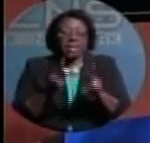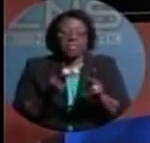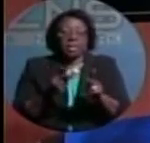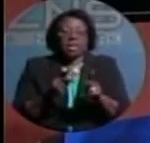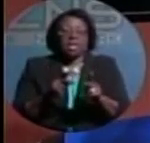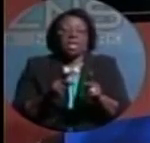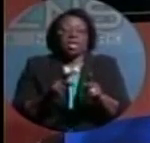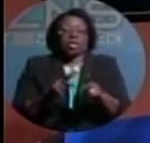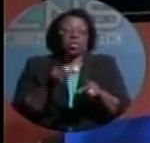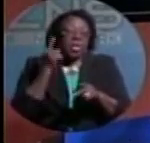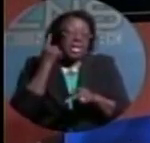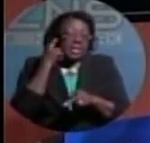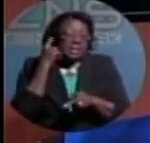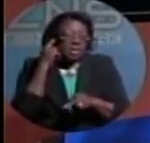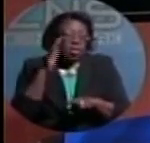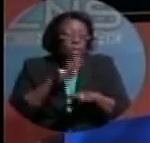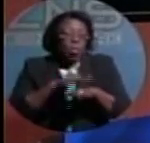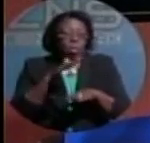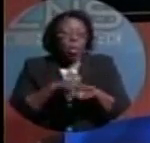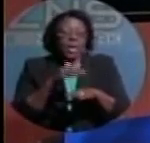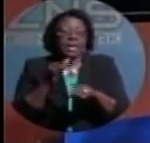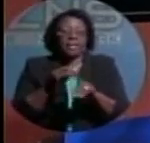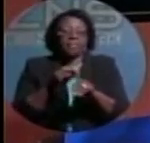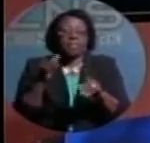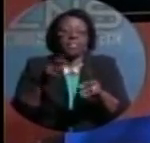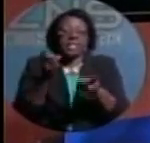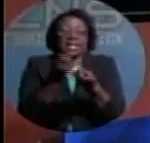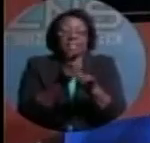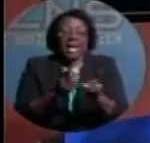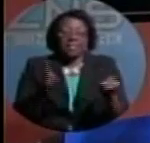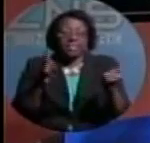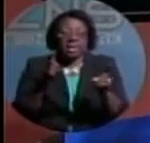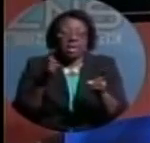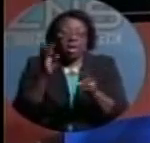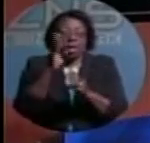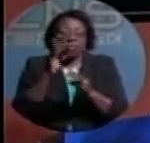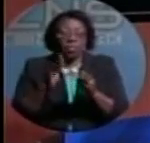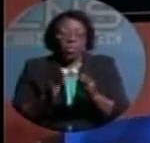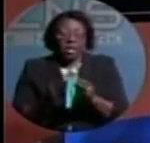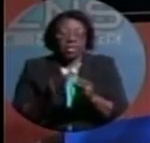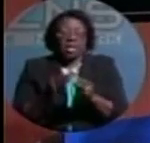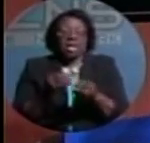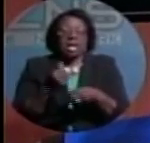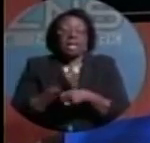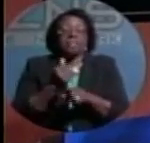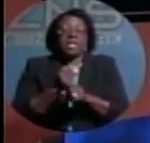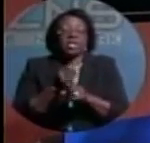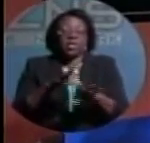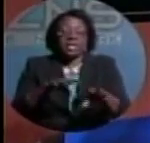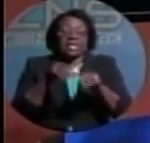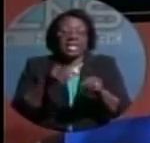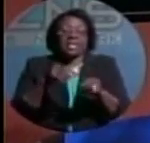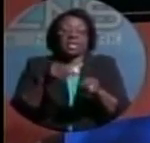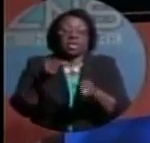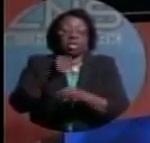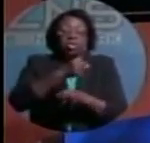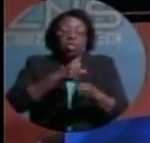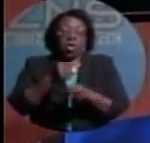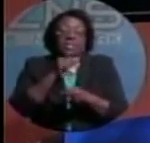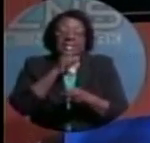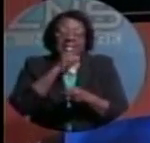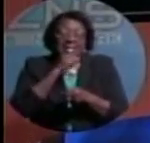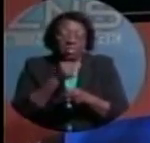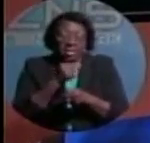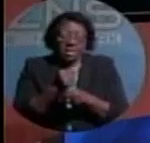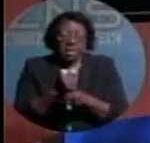heed warnings issued by the Department of Meteorology and take Hurricane Sandy seriously. This as Sandy is expected to make